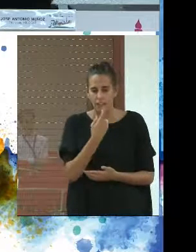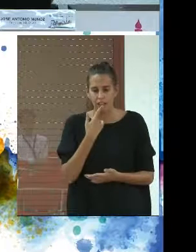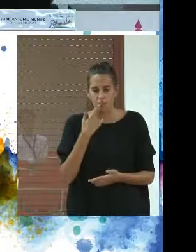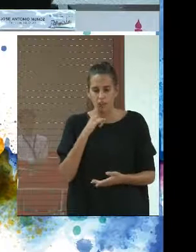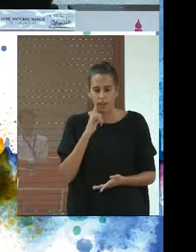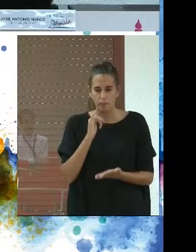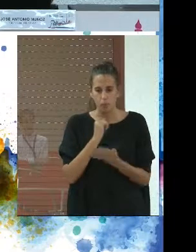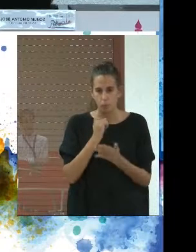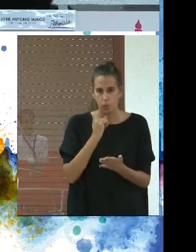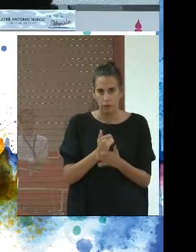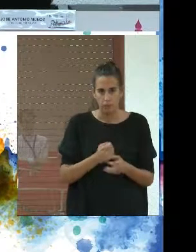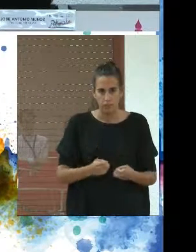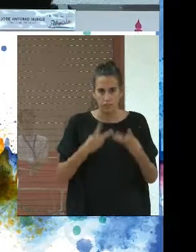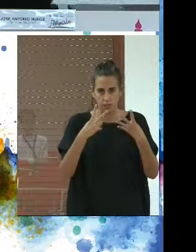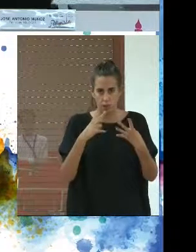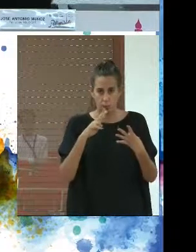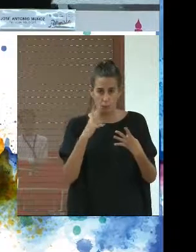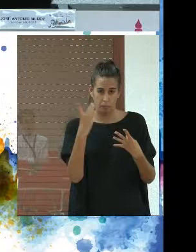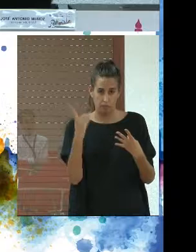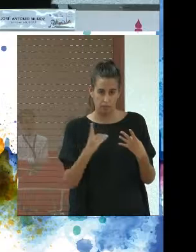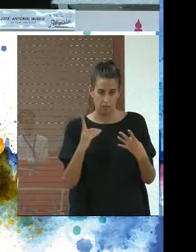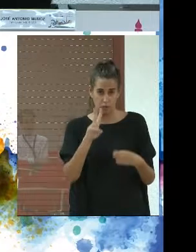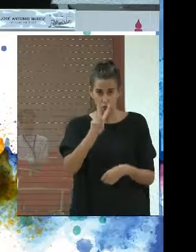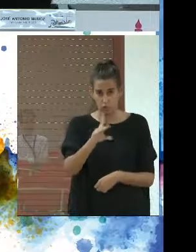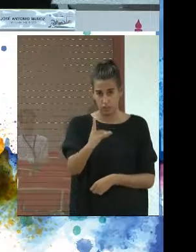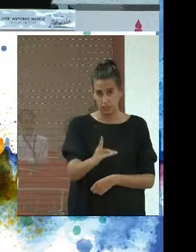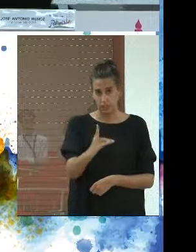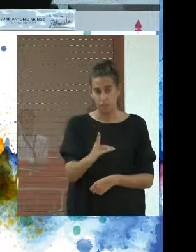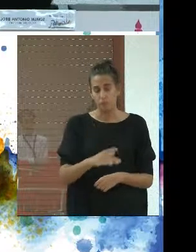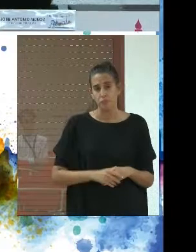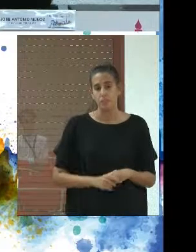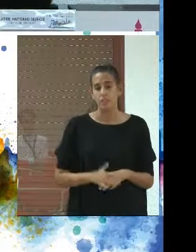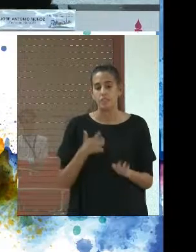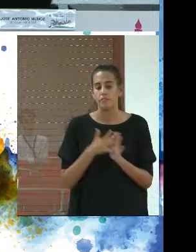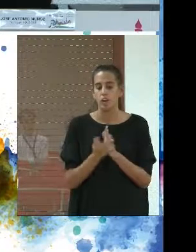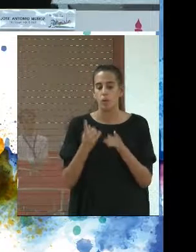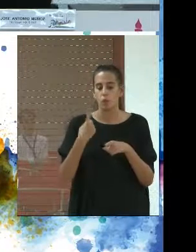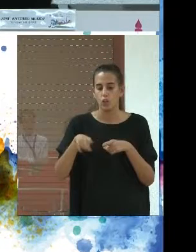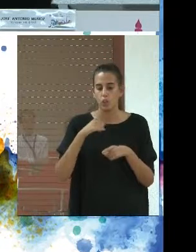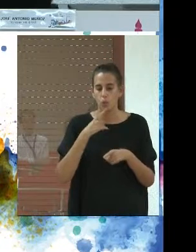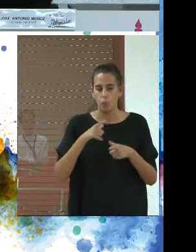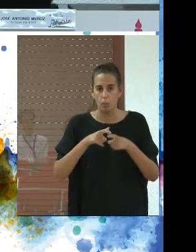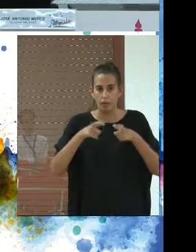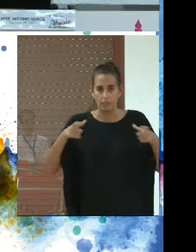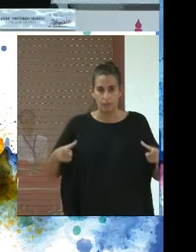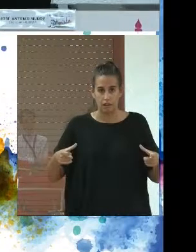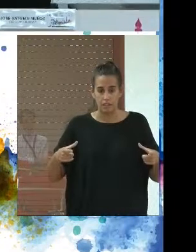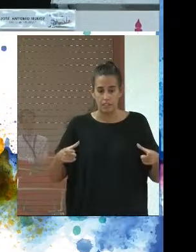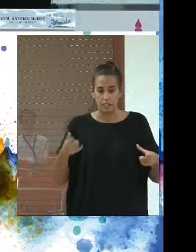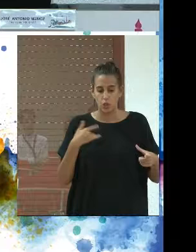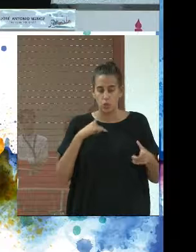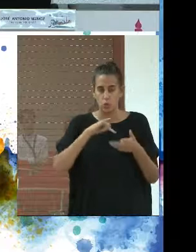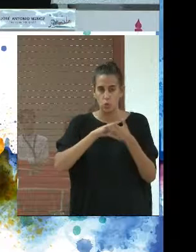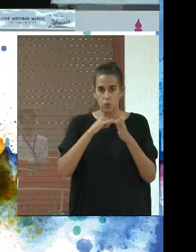there, and that we could come up with two-dimensional templates